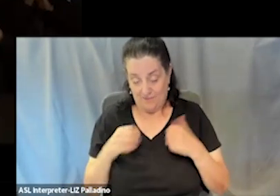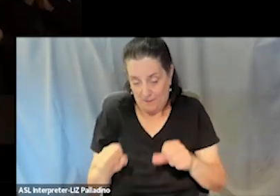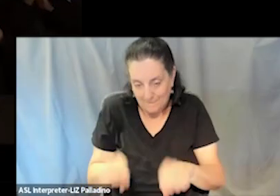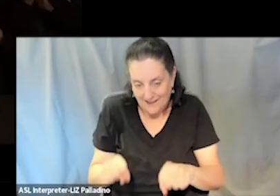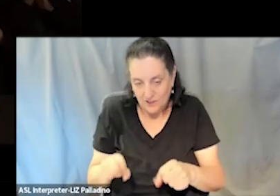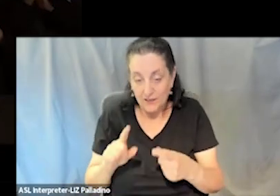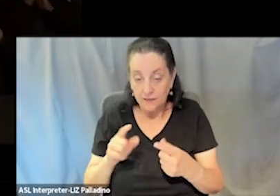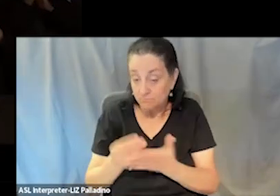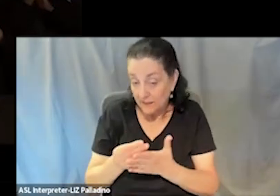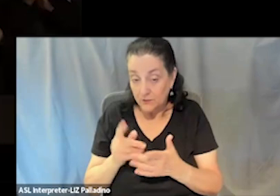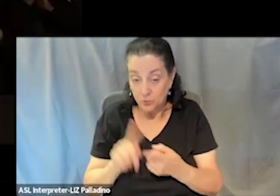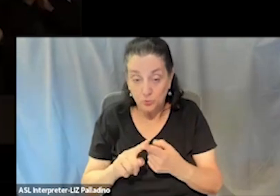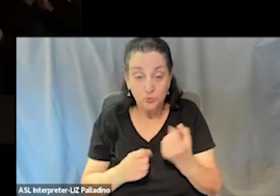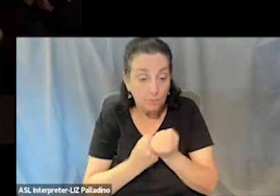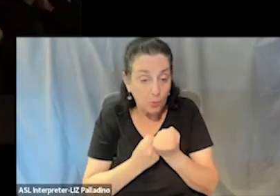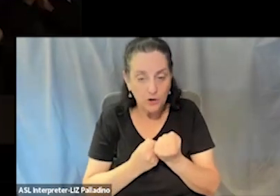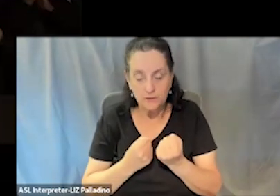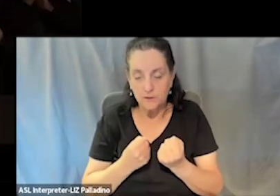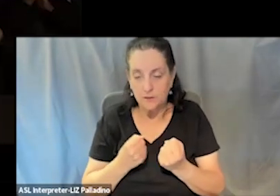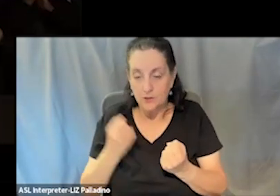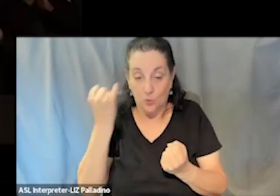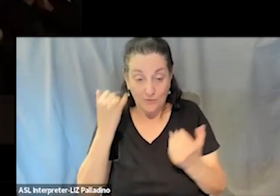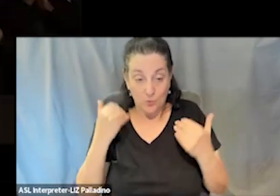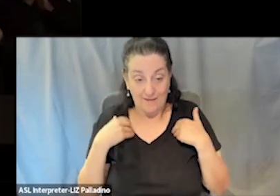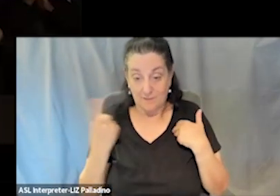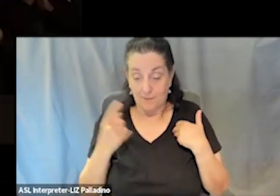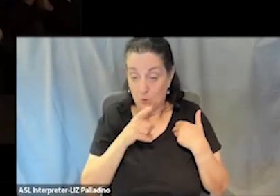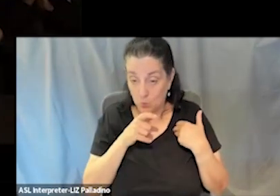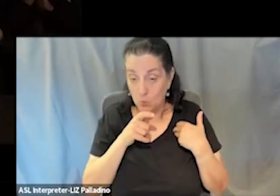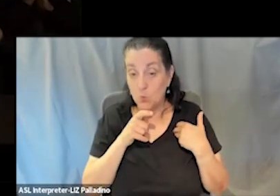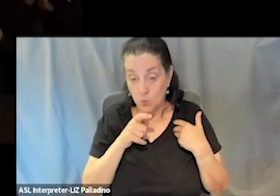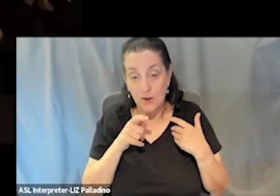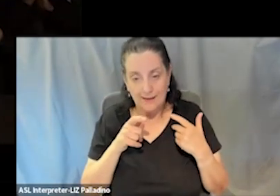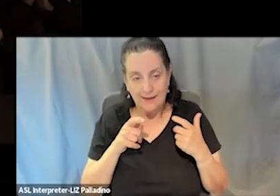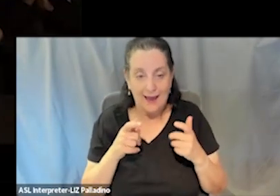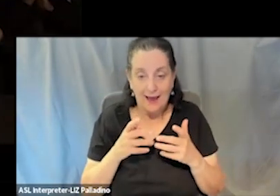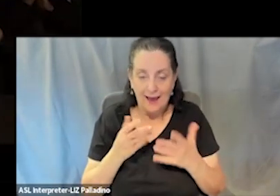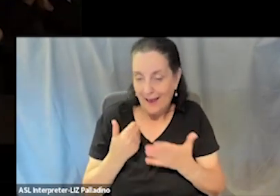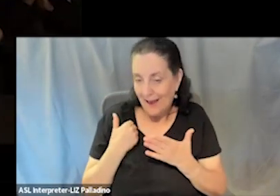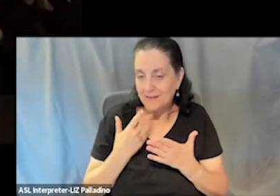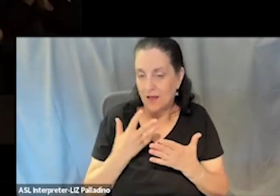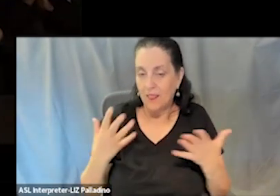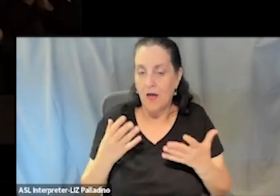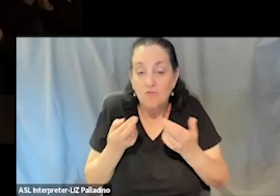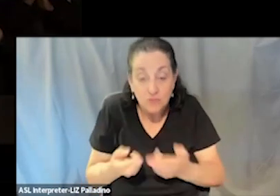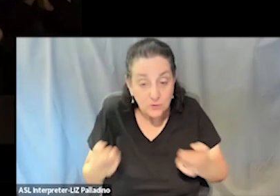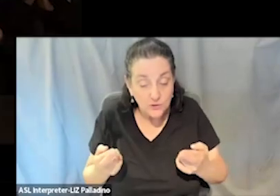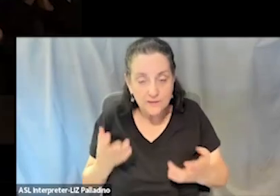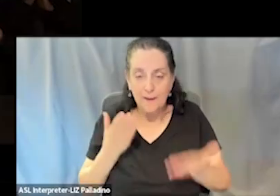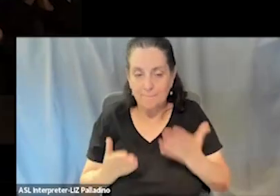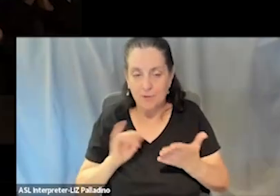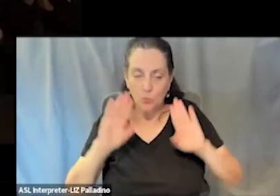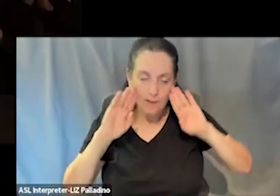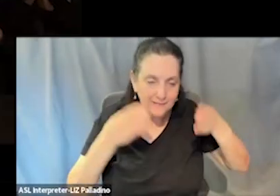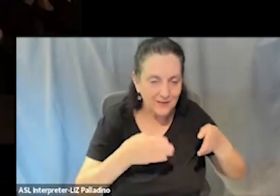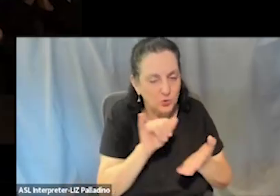to support. So if you have a large prospect who is a major gift prospect, that might require some more time and attention. If this is